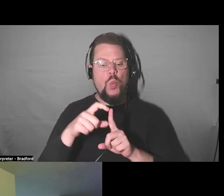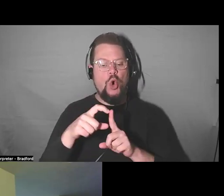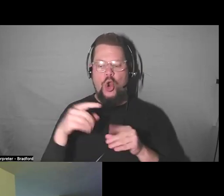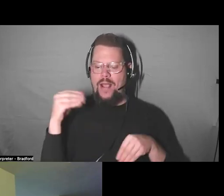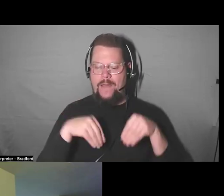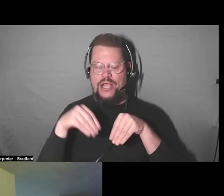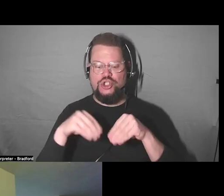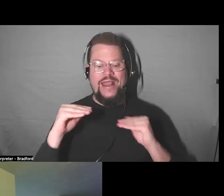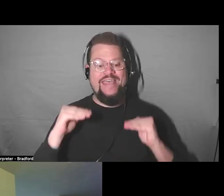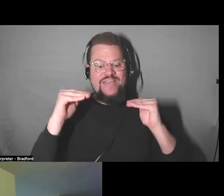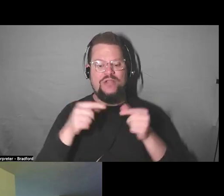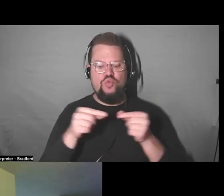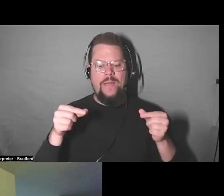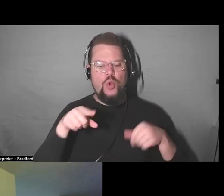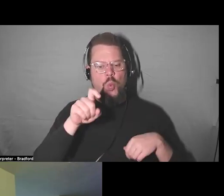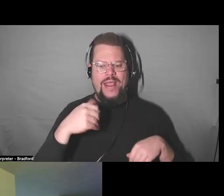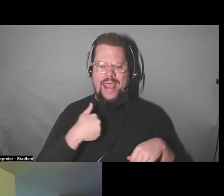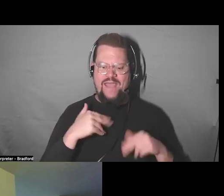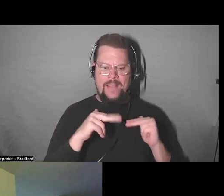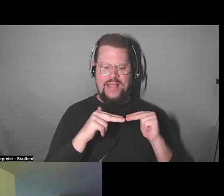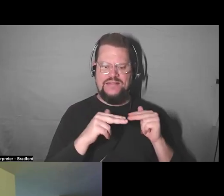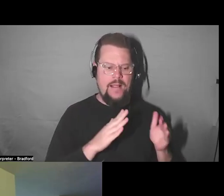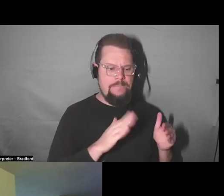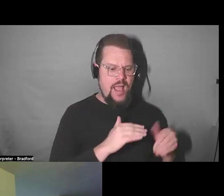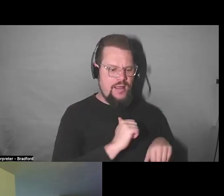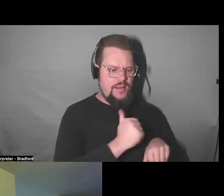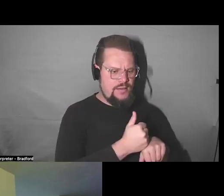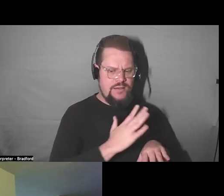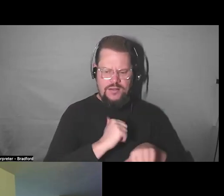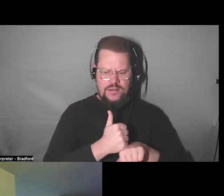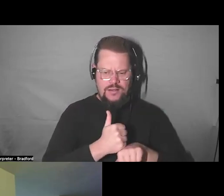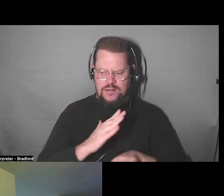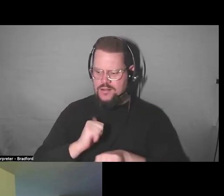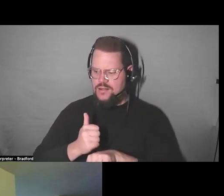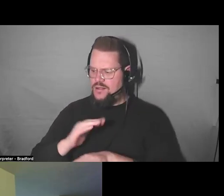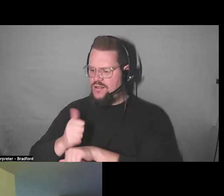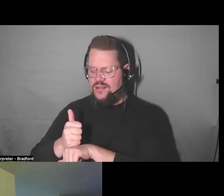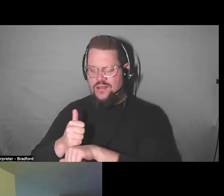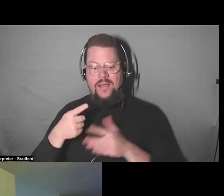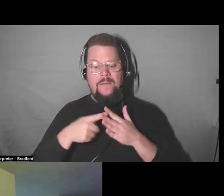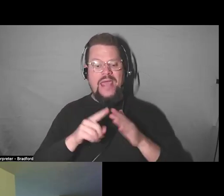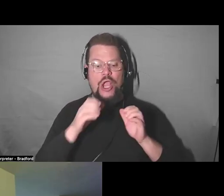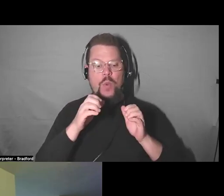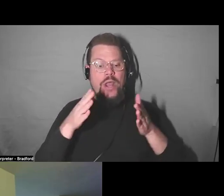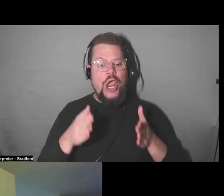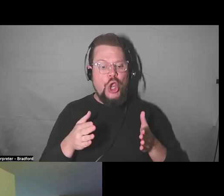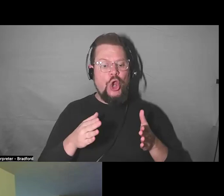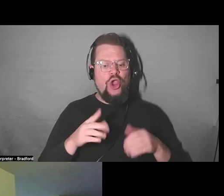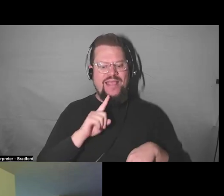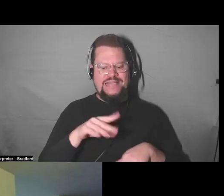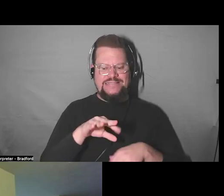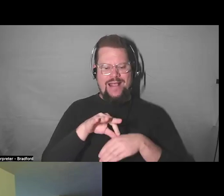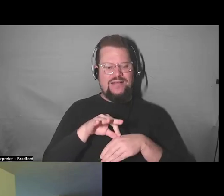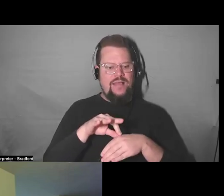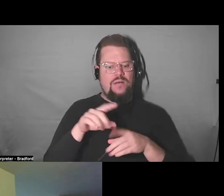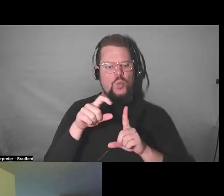first need a whole bunch of building blocks. And for beginning communicators, those building blocks are content words. So if